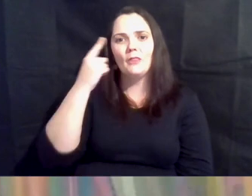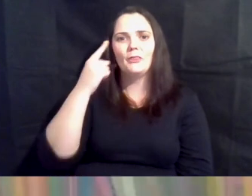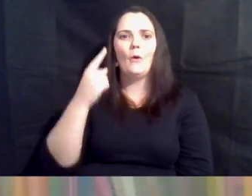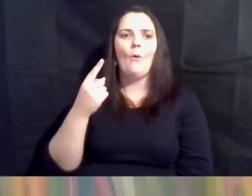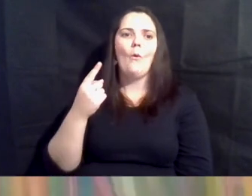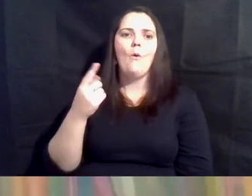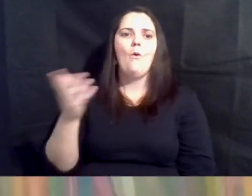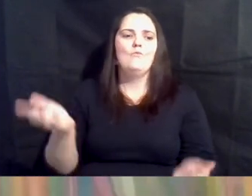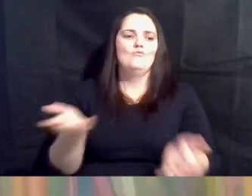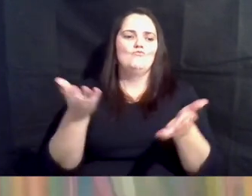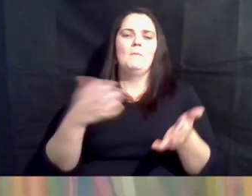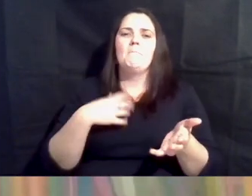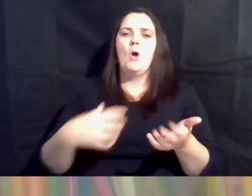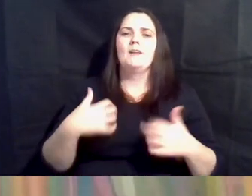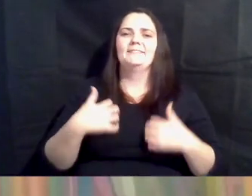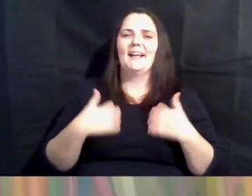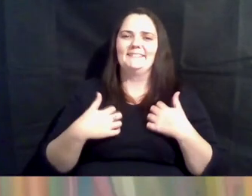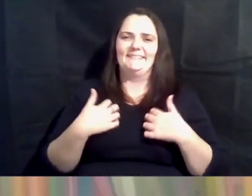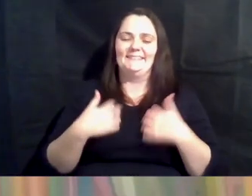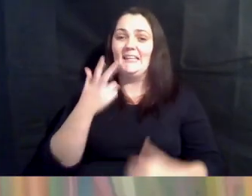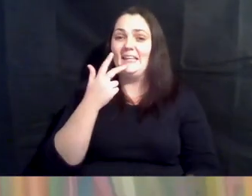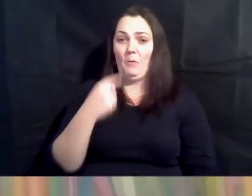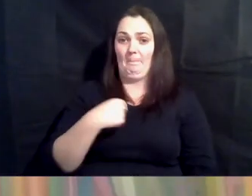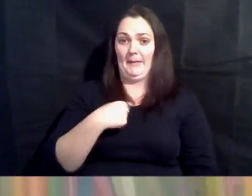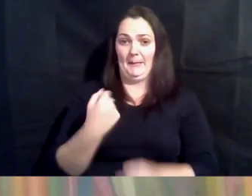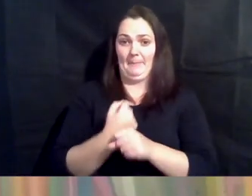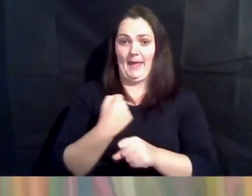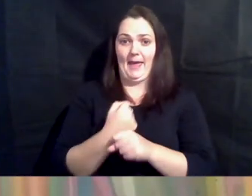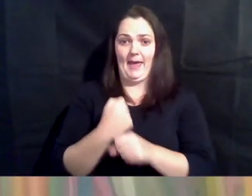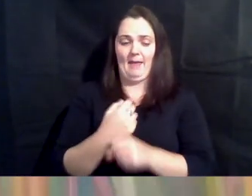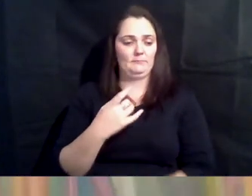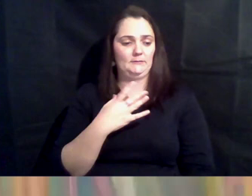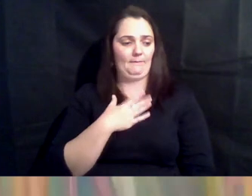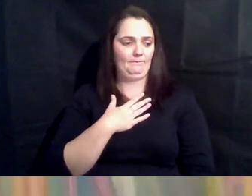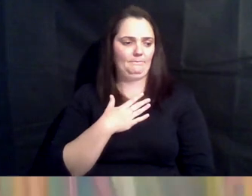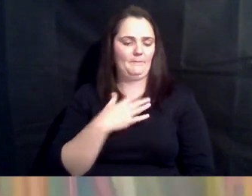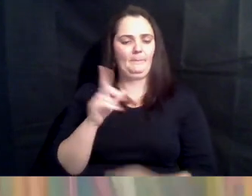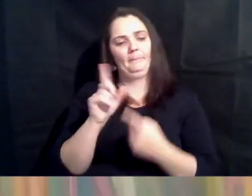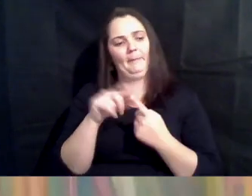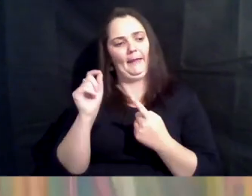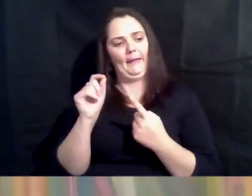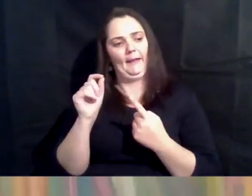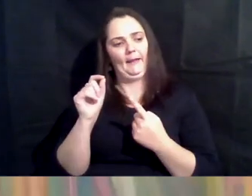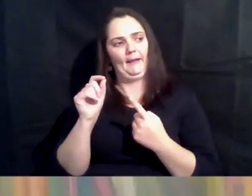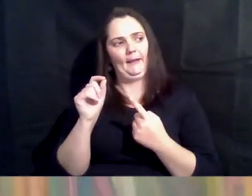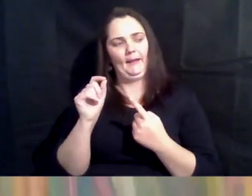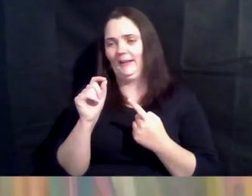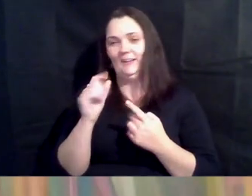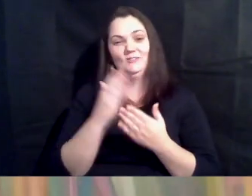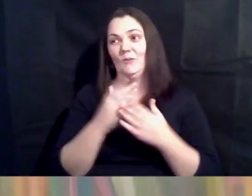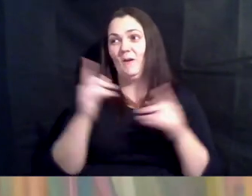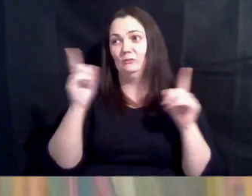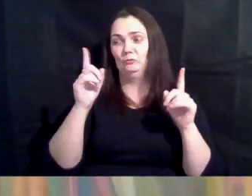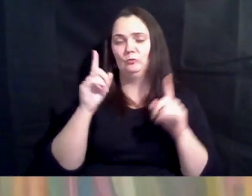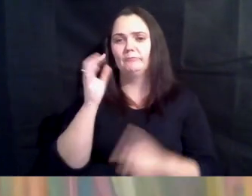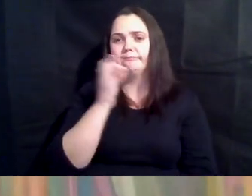than just making the zine about what I did today, because it wasn't too exciting a day.